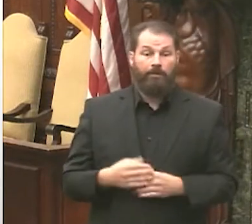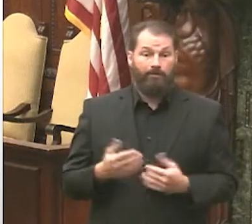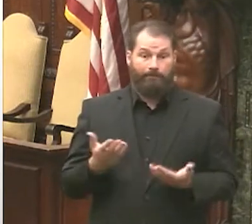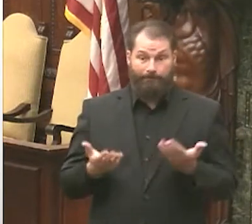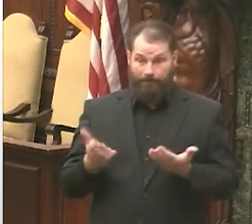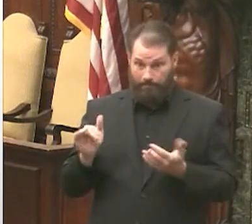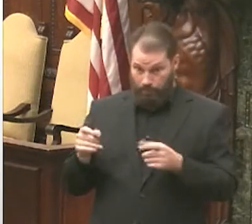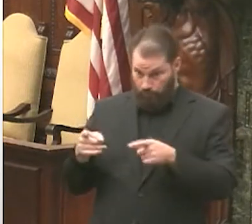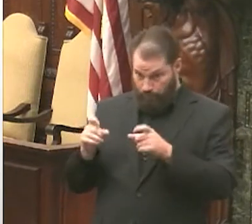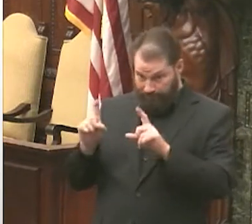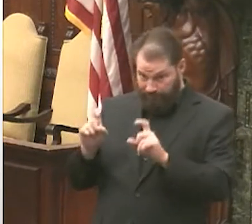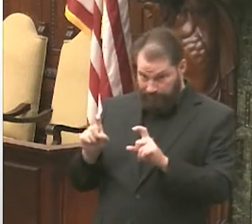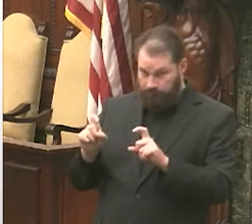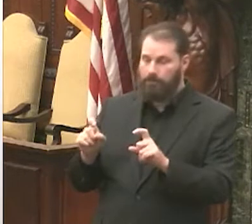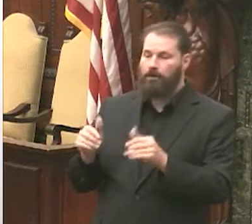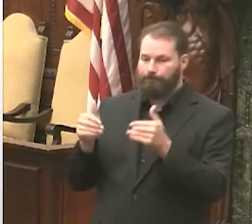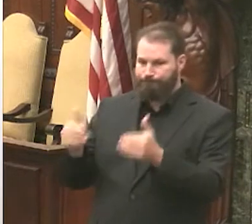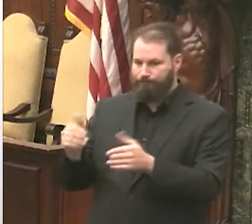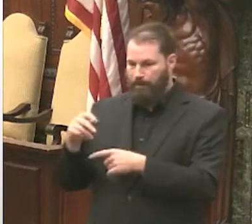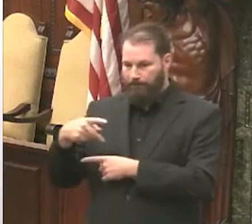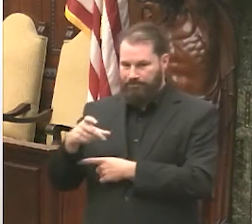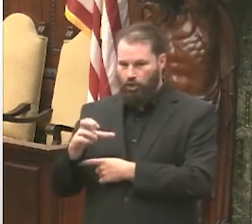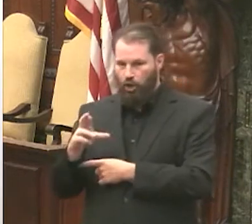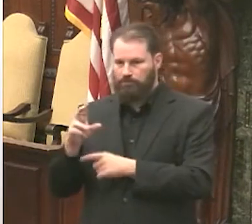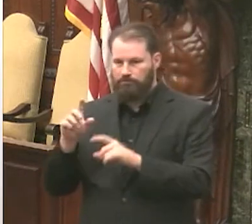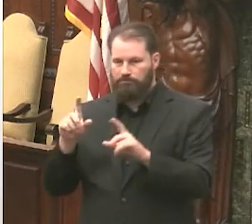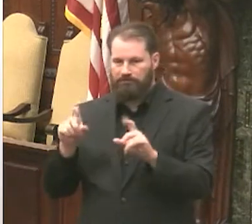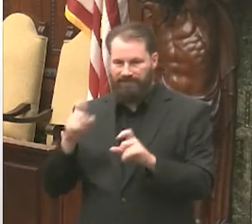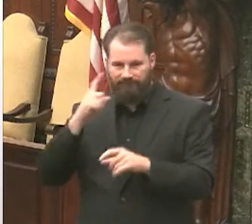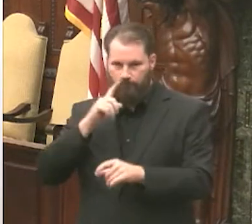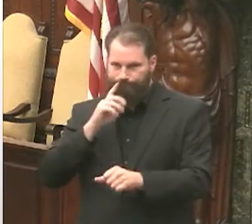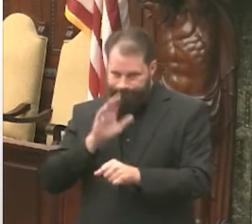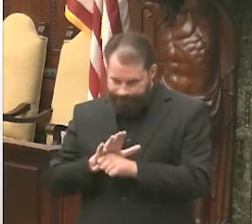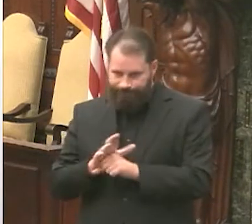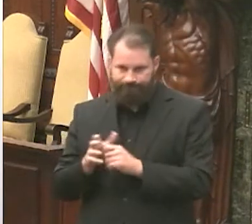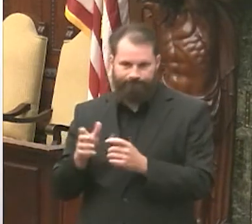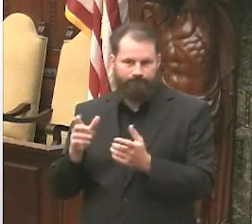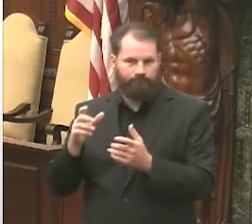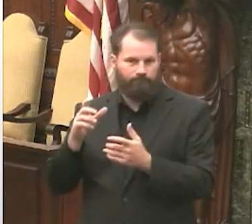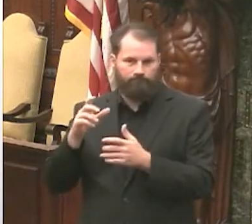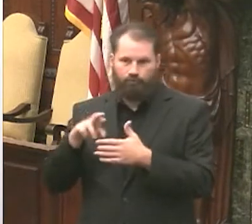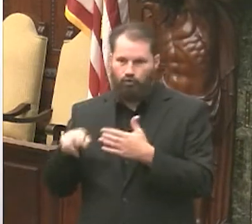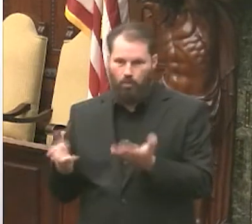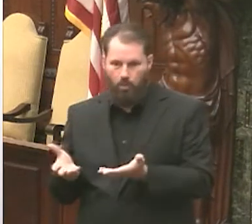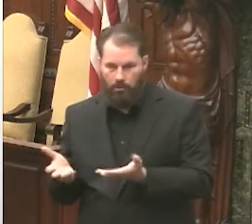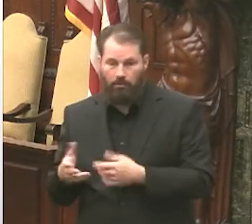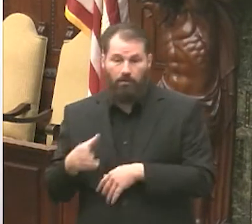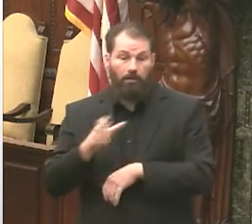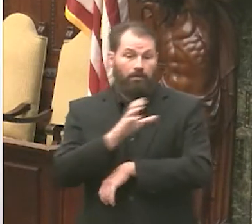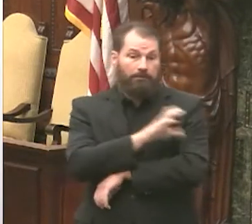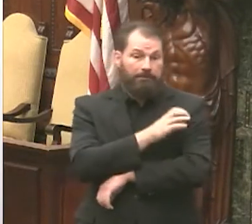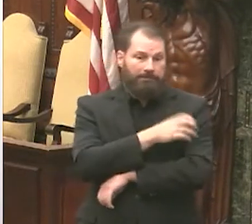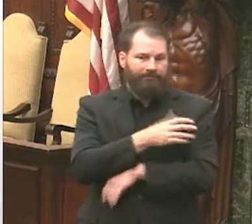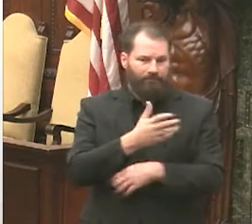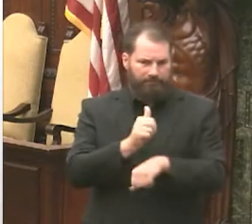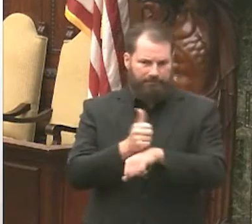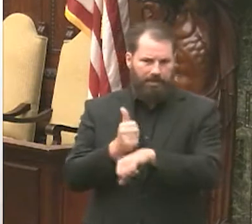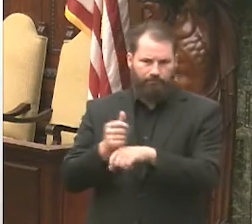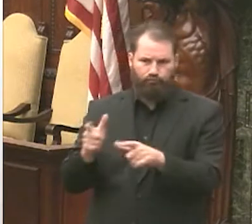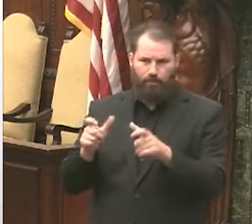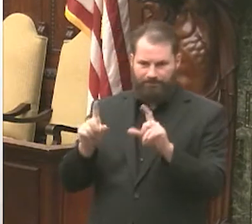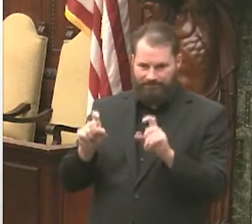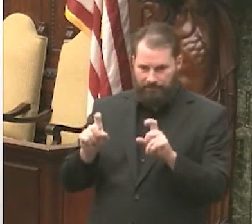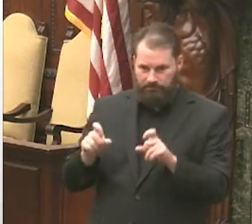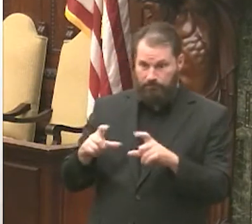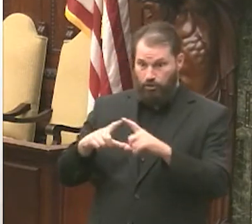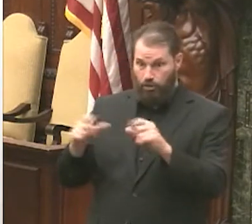either a positive or a negative result. And any clinic that is setting up these rapid tests, particularly with the card tests, don't have the machines that